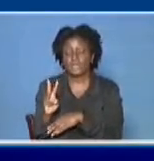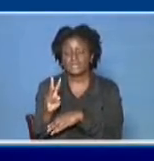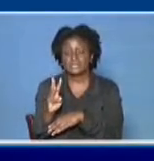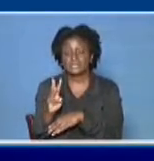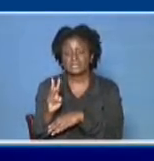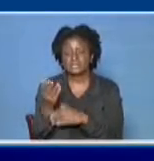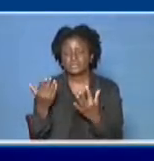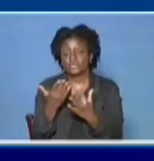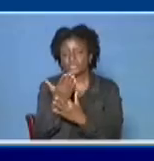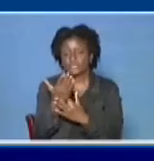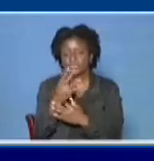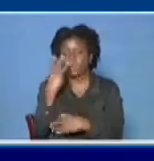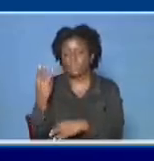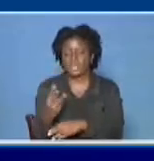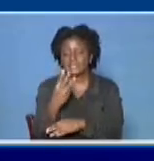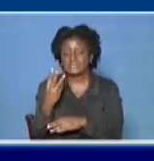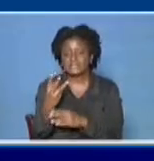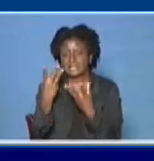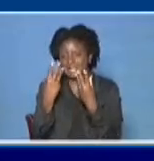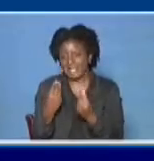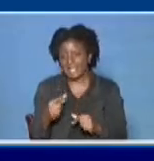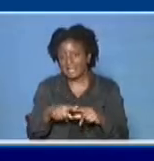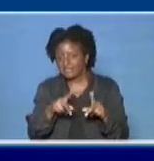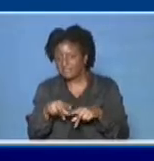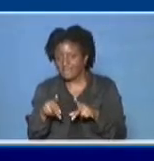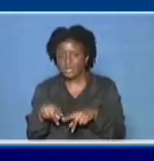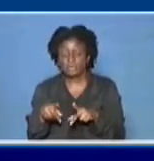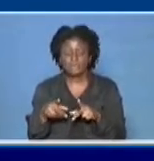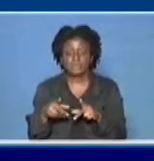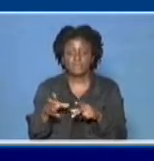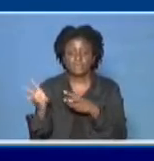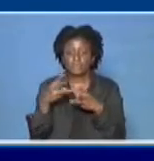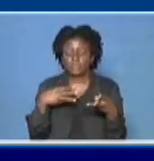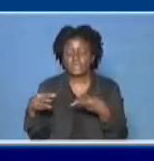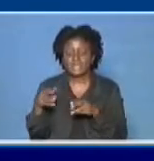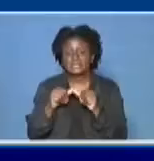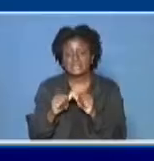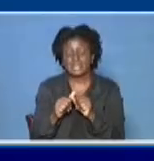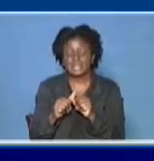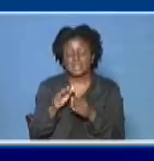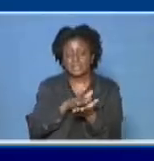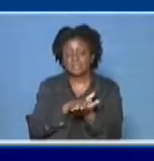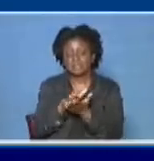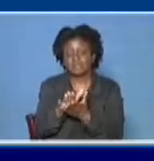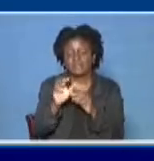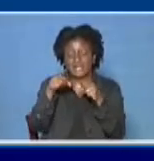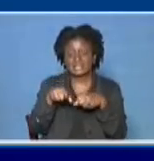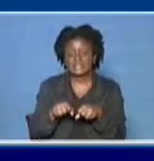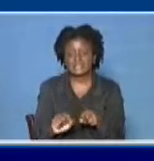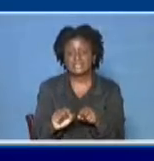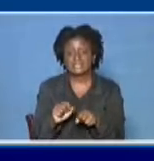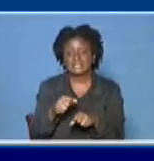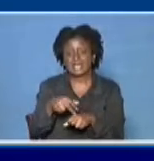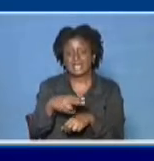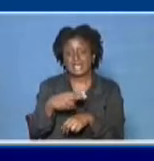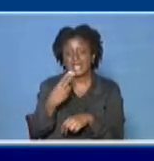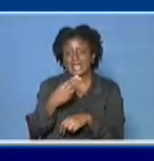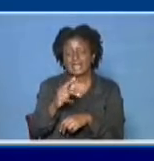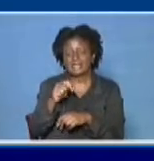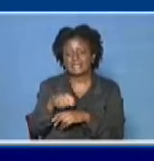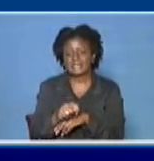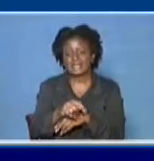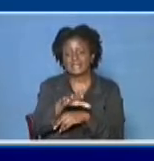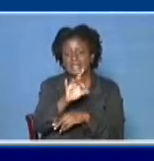tonight, right through Wednesday, those light and variable winds will stay in place with flat sea conditions. High tide takes place at 8:44